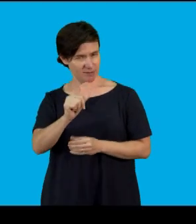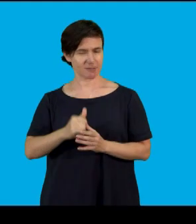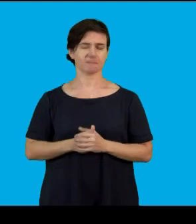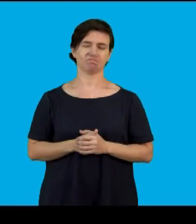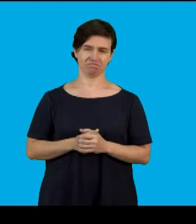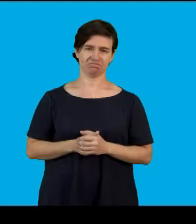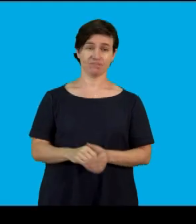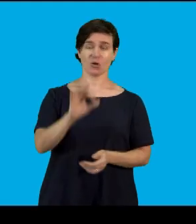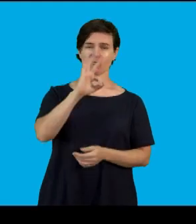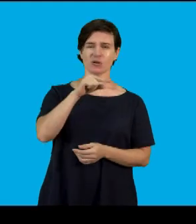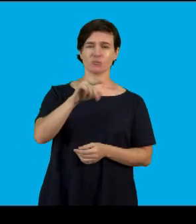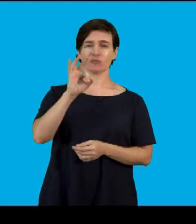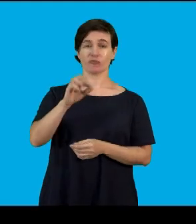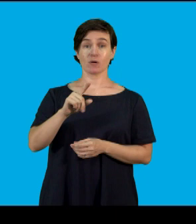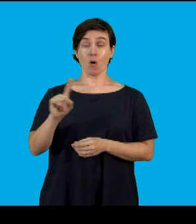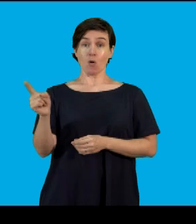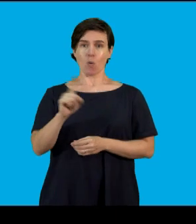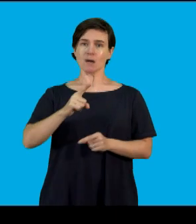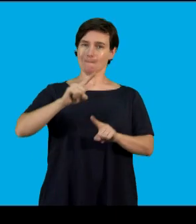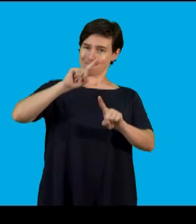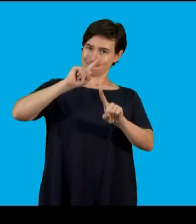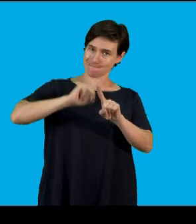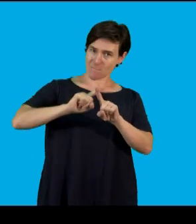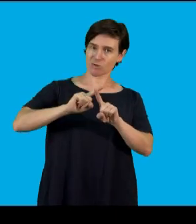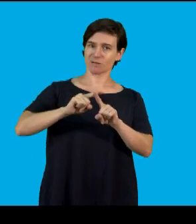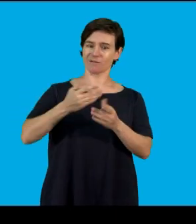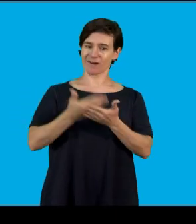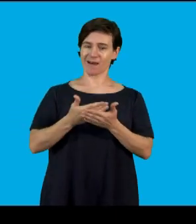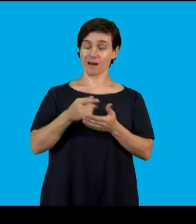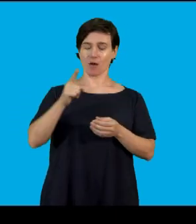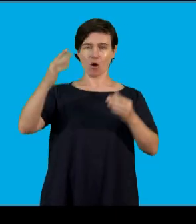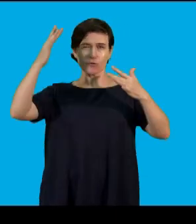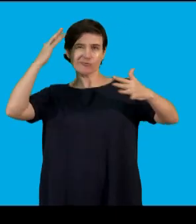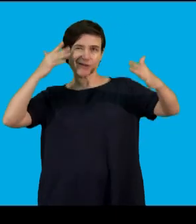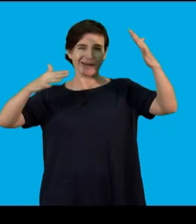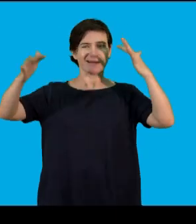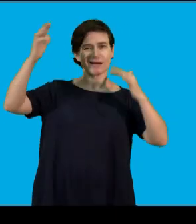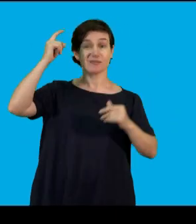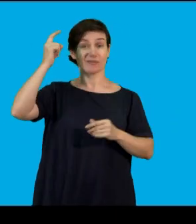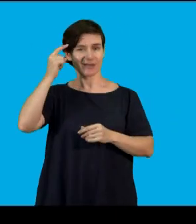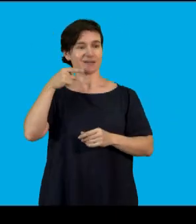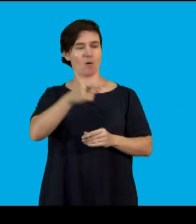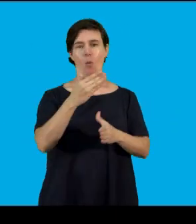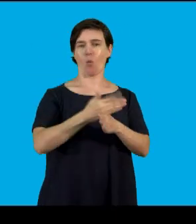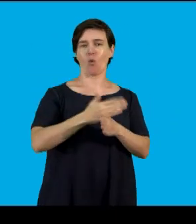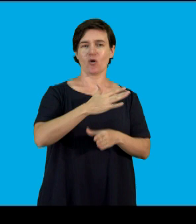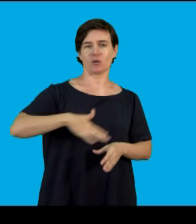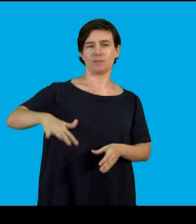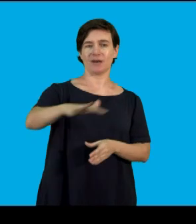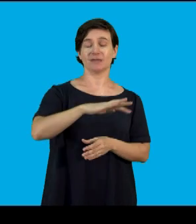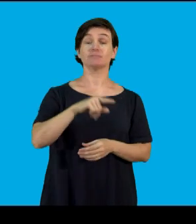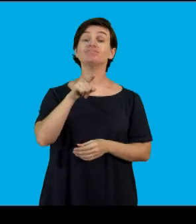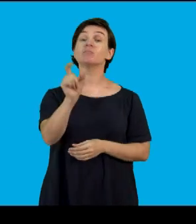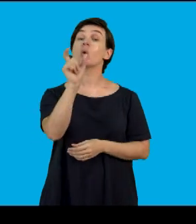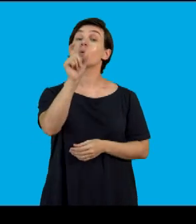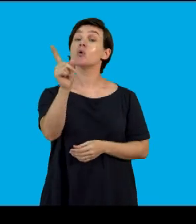3.3 says, discuss the advantages of creative thinking in the workplace. Discuss to ensure